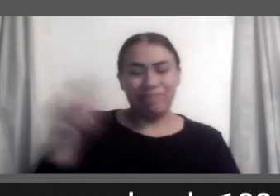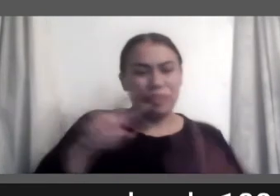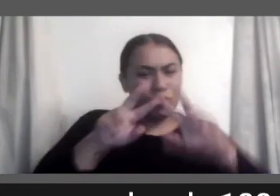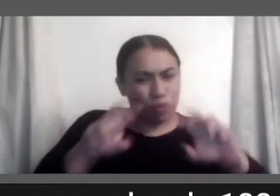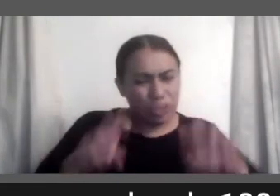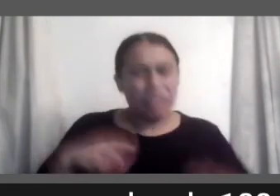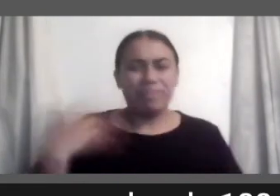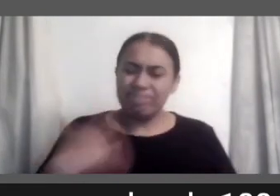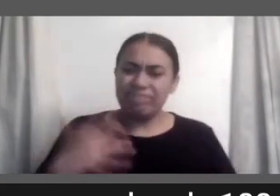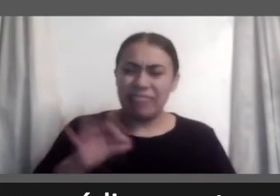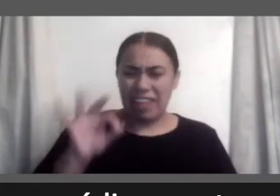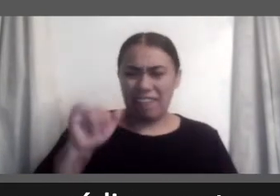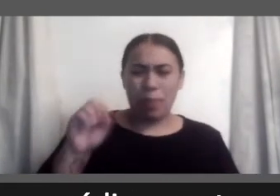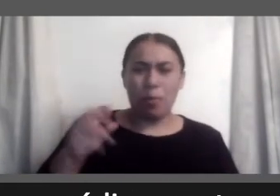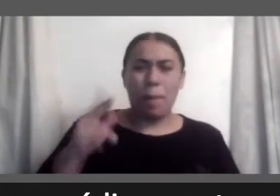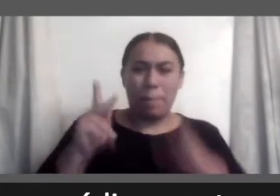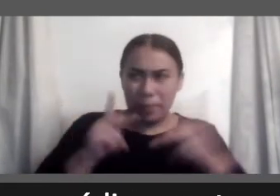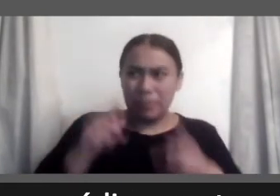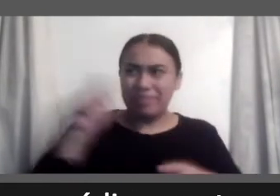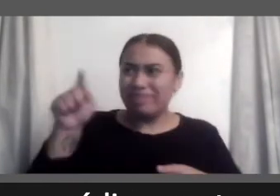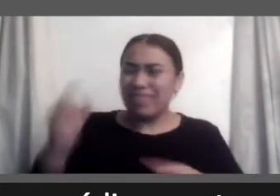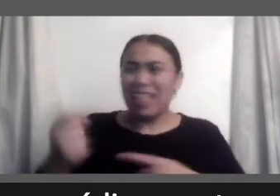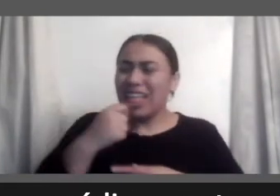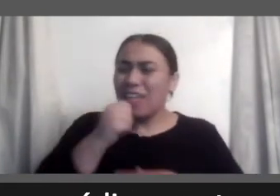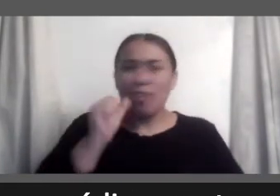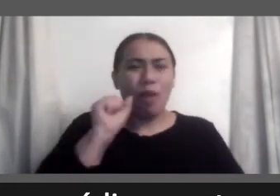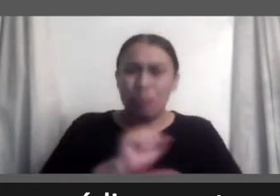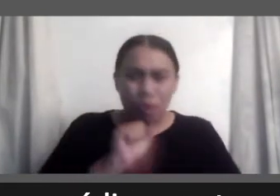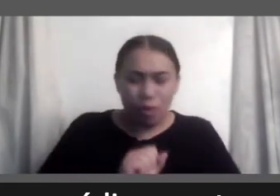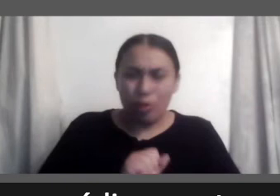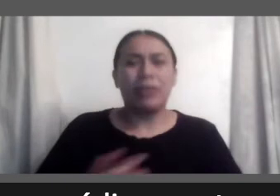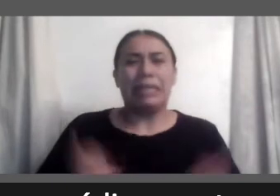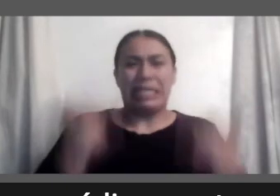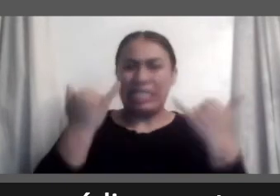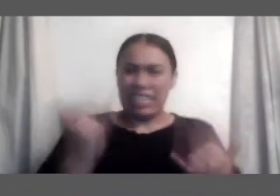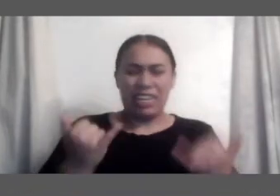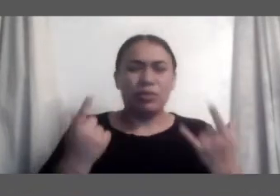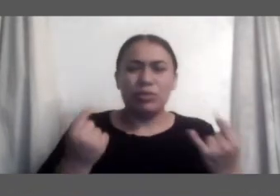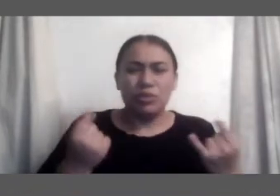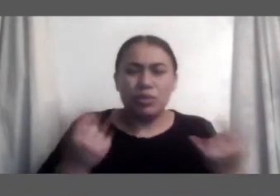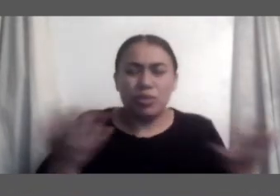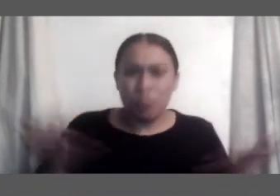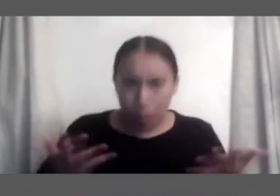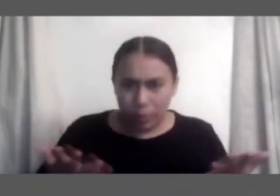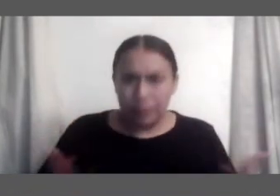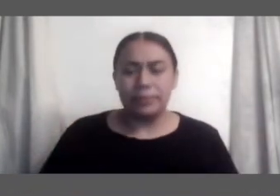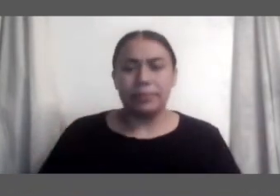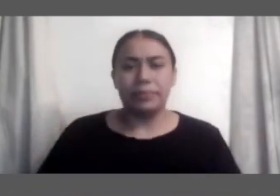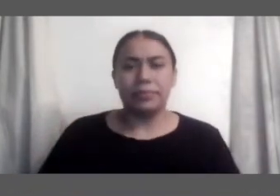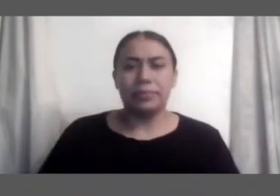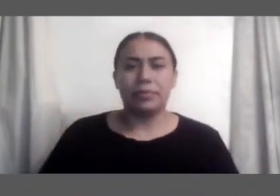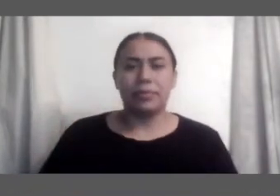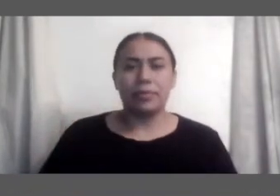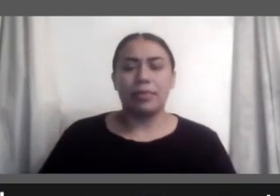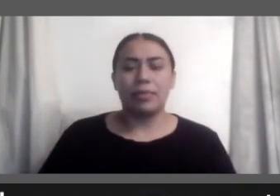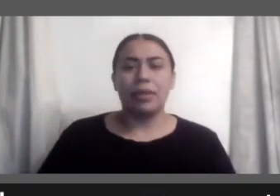Italy followed just over 100 patients with fibromyalgia that were not responding to traditional medications. These medications include